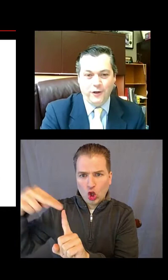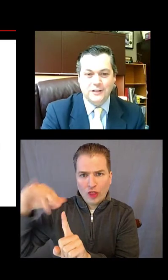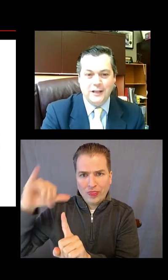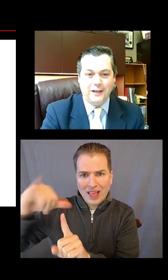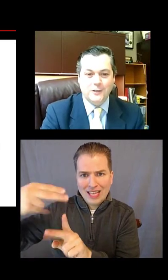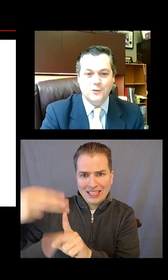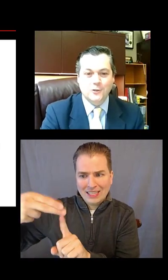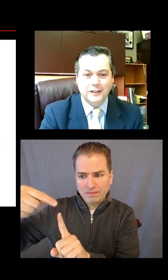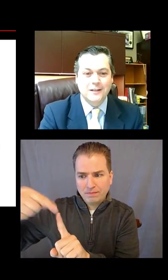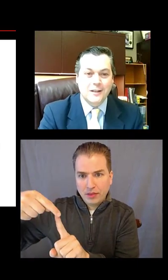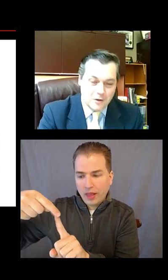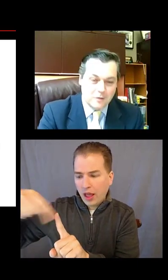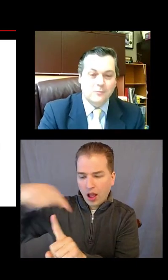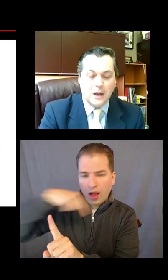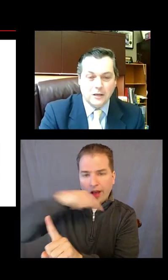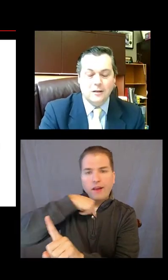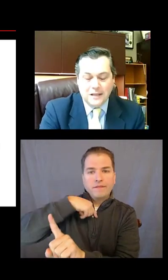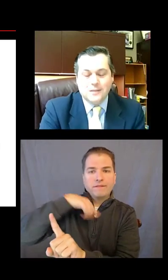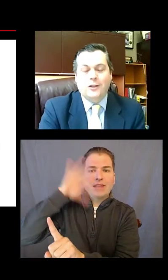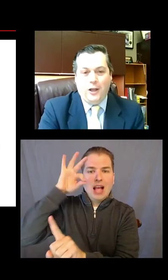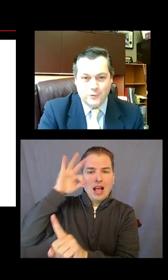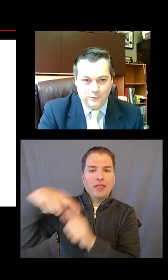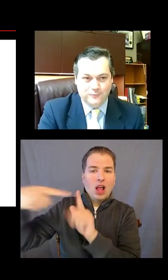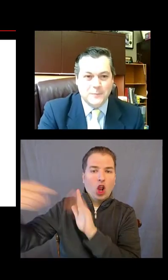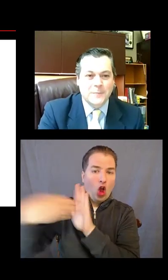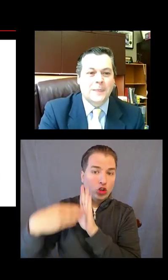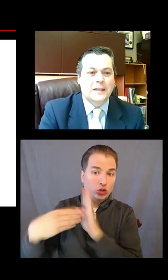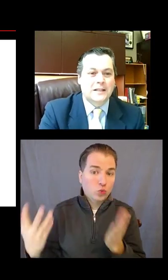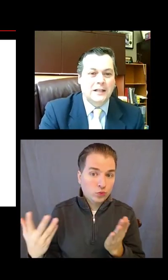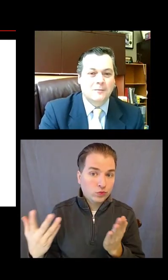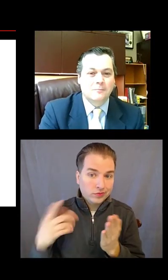in order to actually commence a lawsuit.